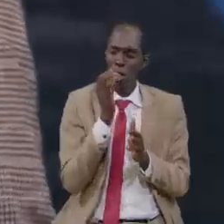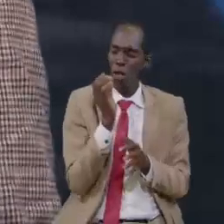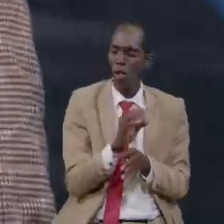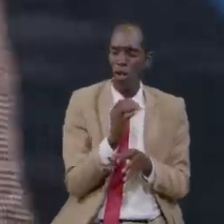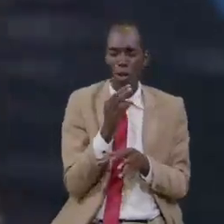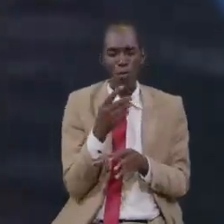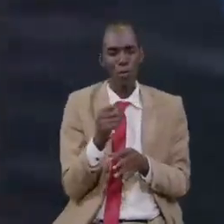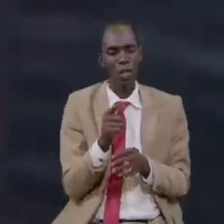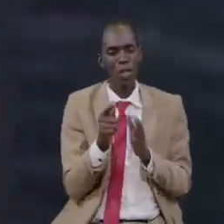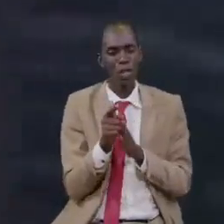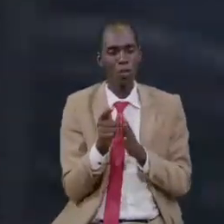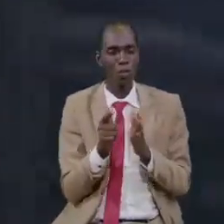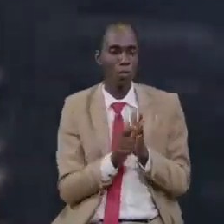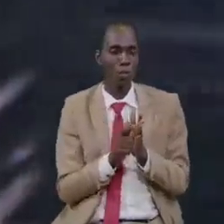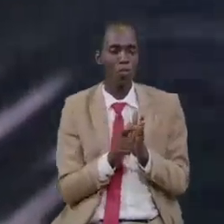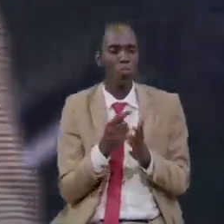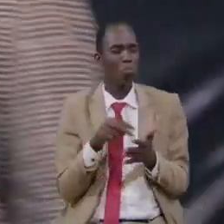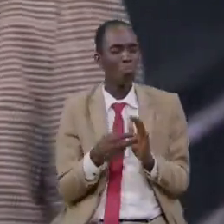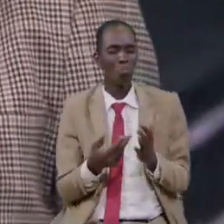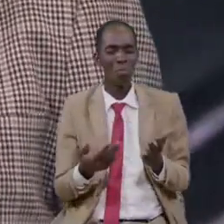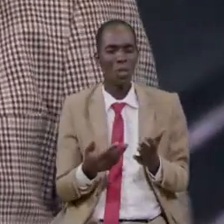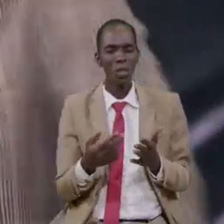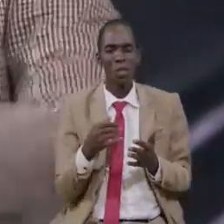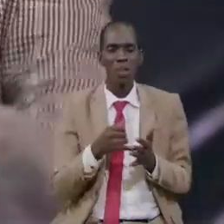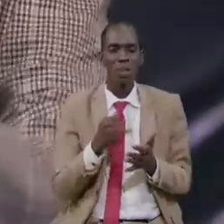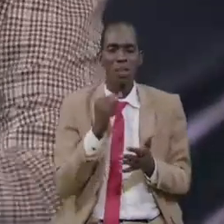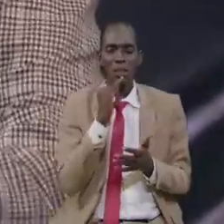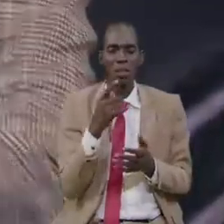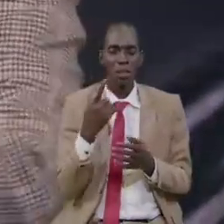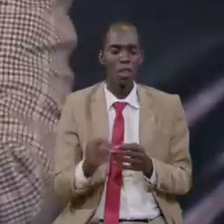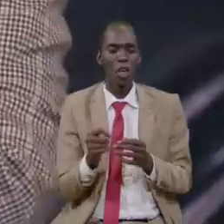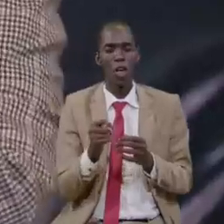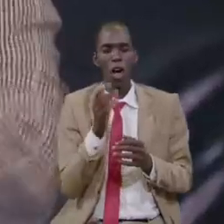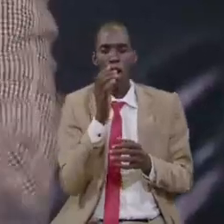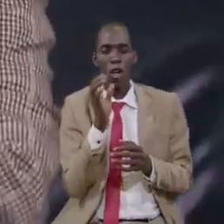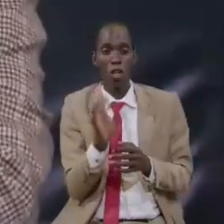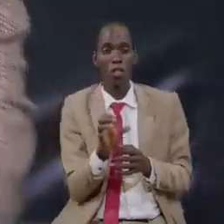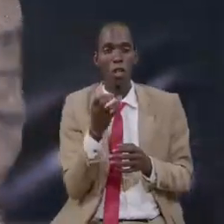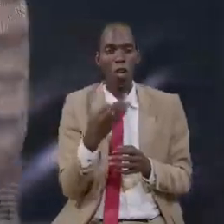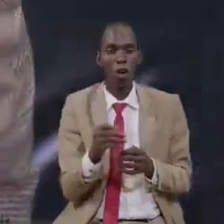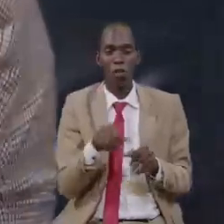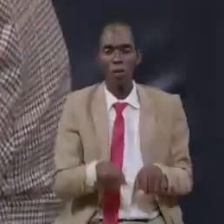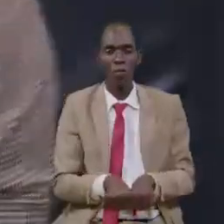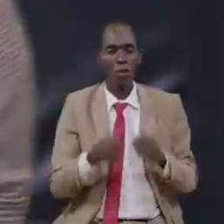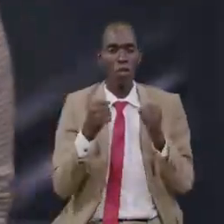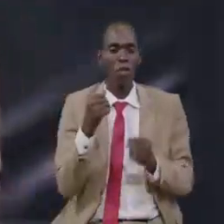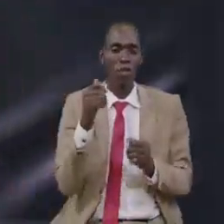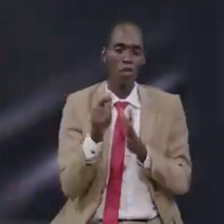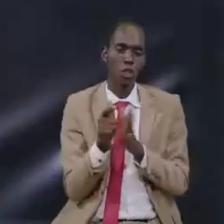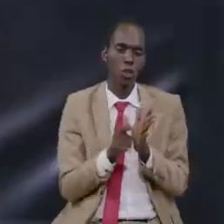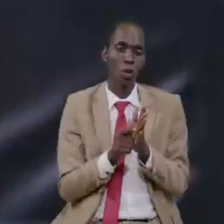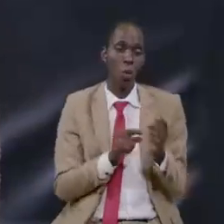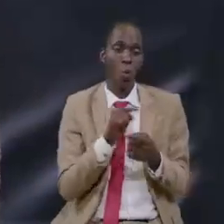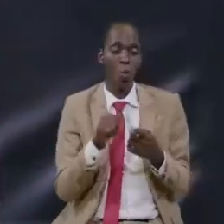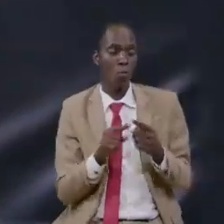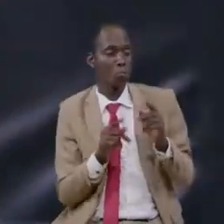The curse of the broken law. When man broke the law